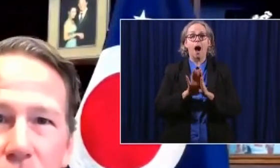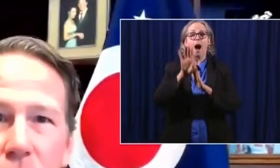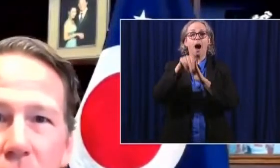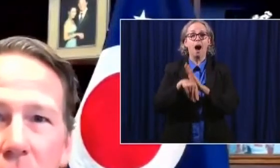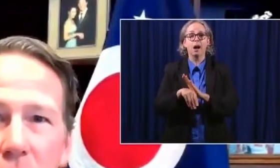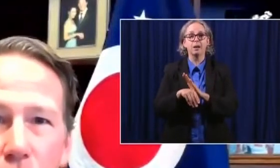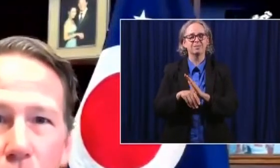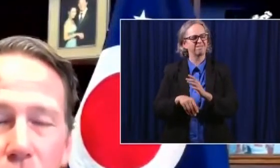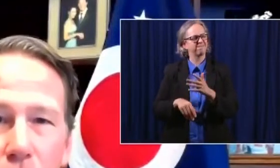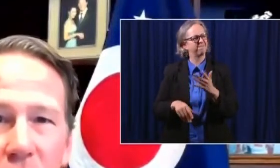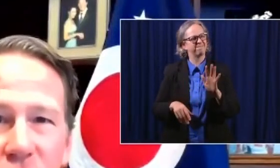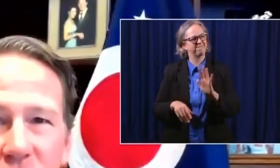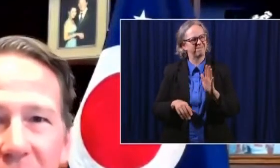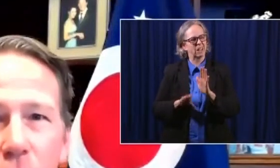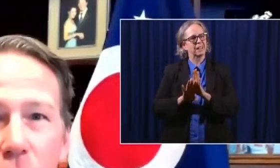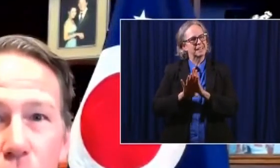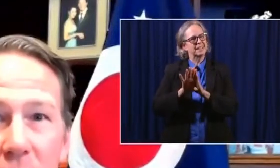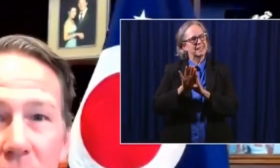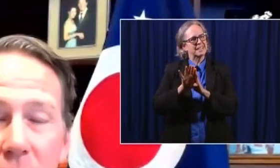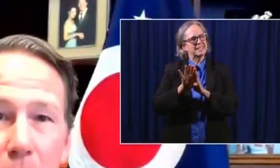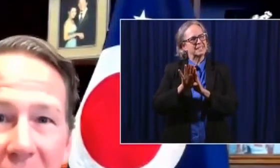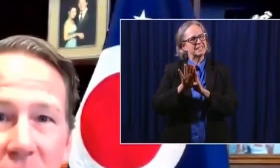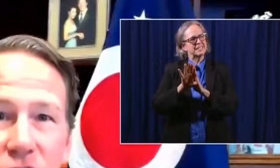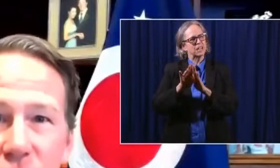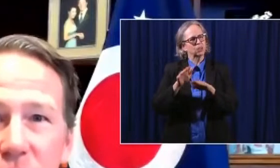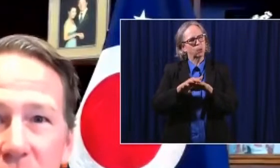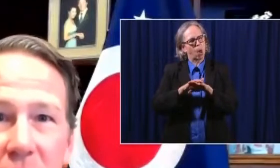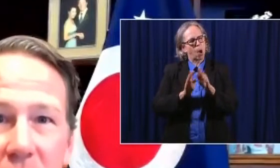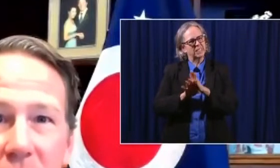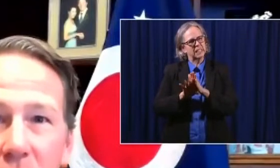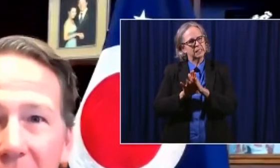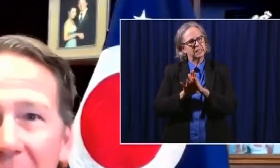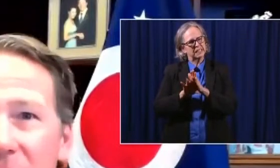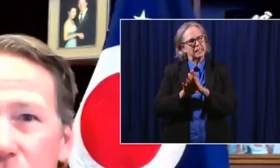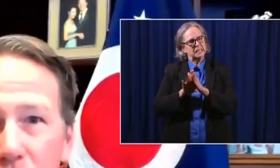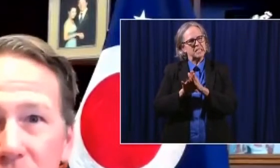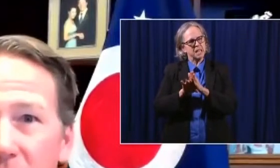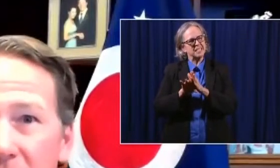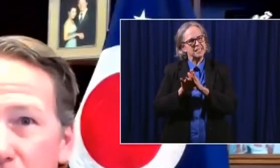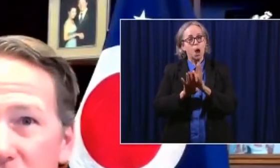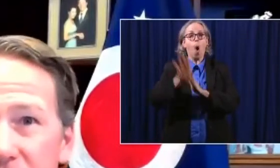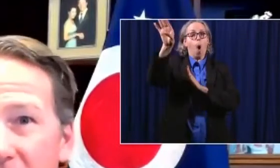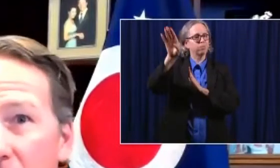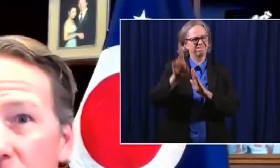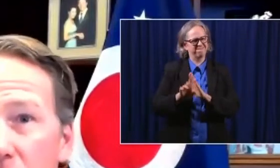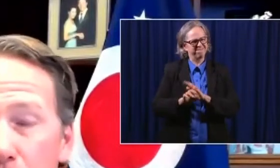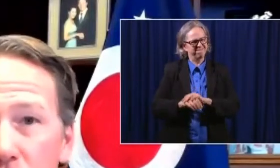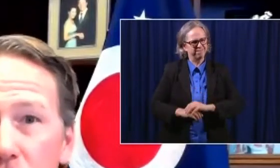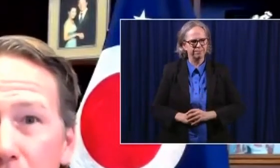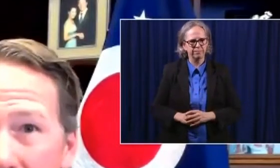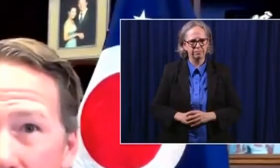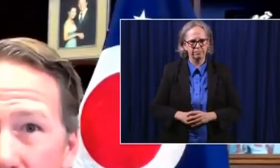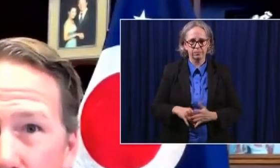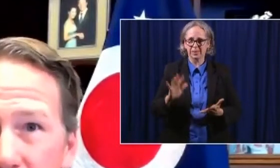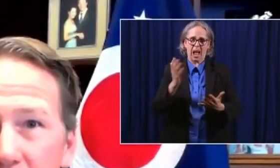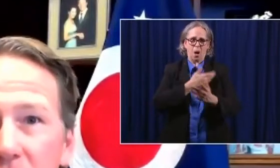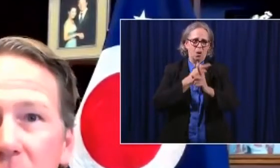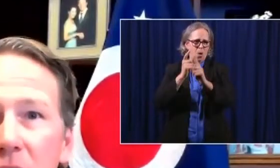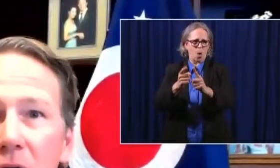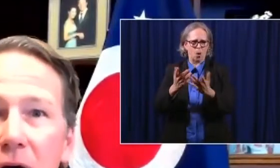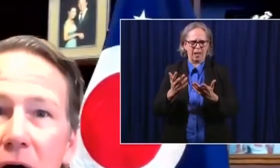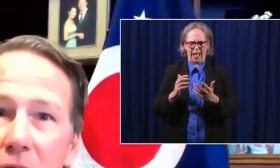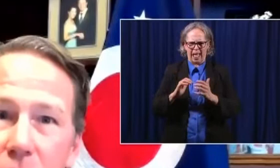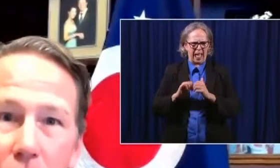anytime soon. The question is, how can we manage it in our lives? We've found a pretty good balance with